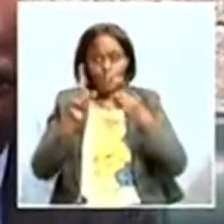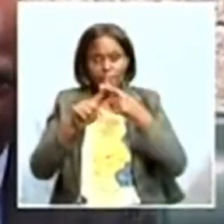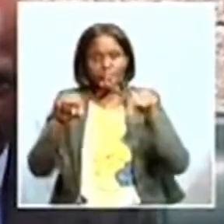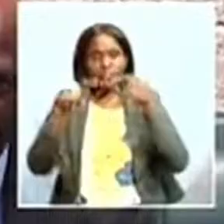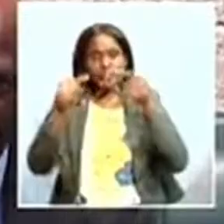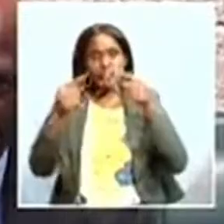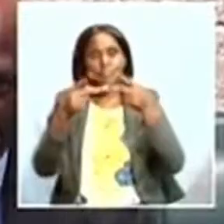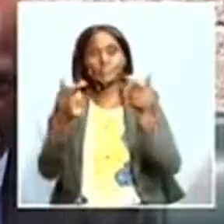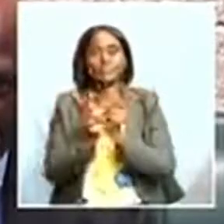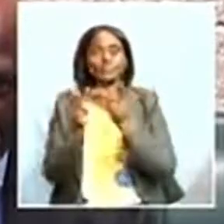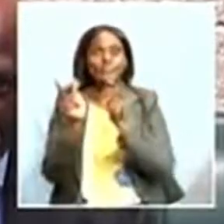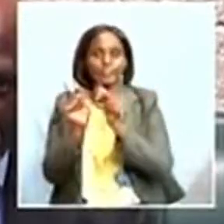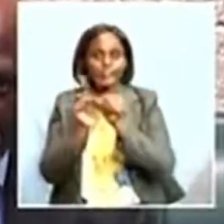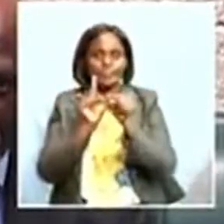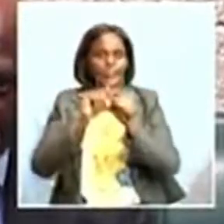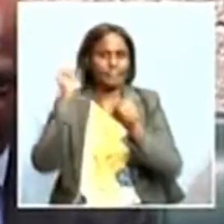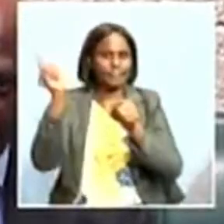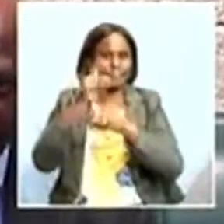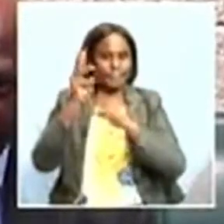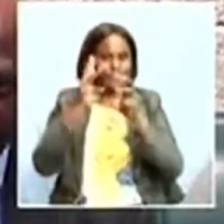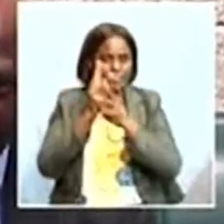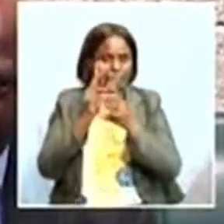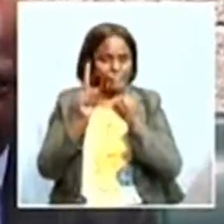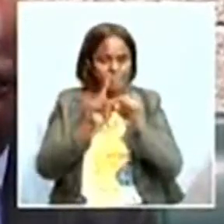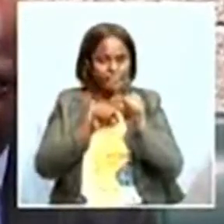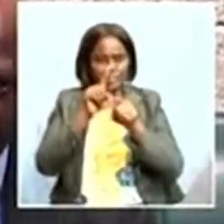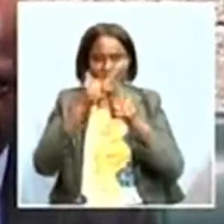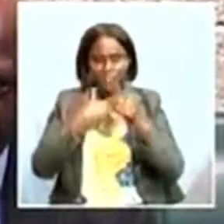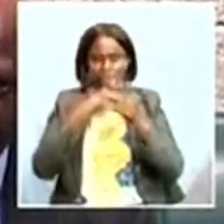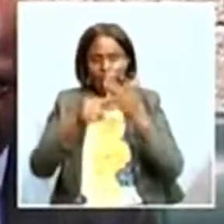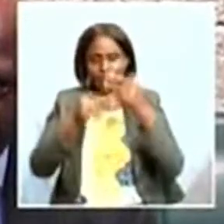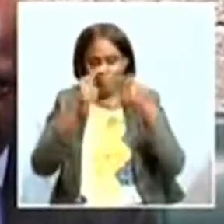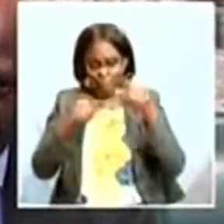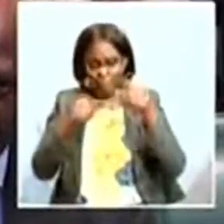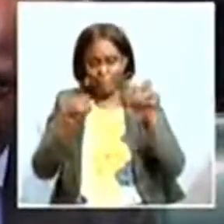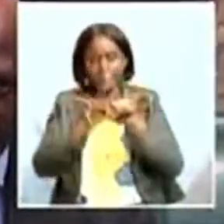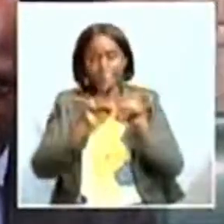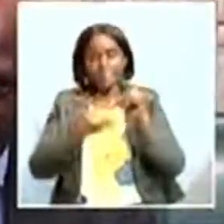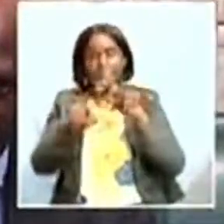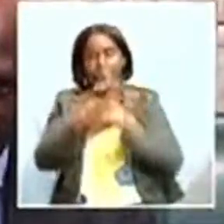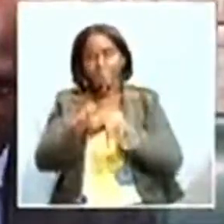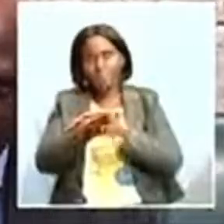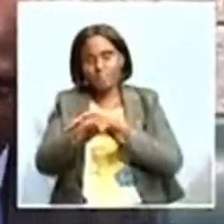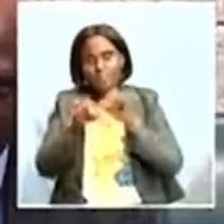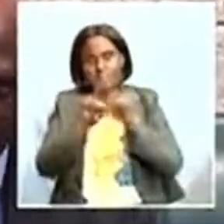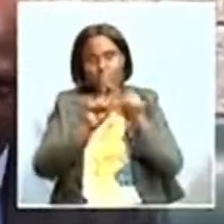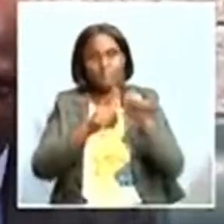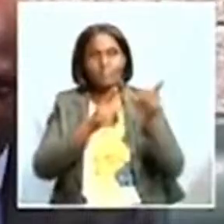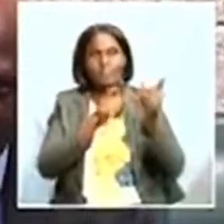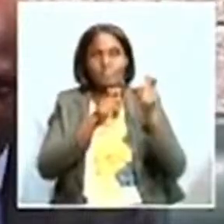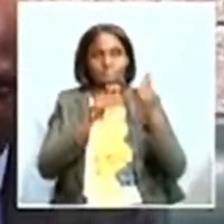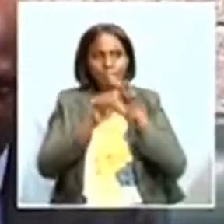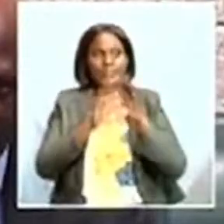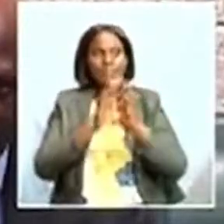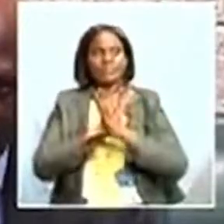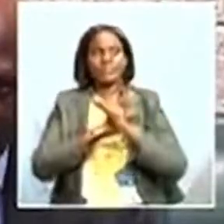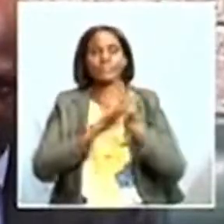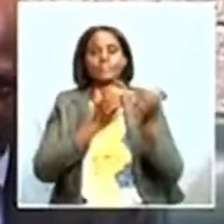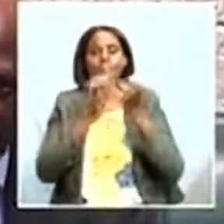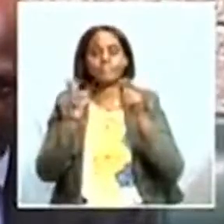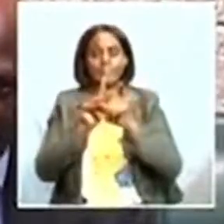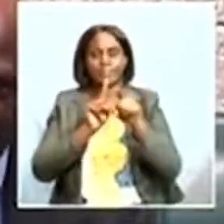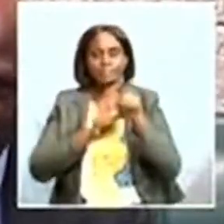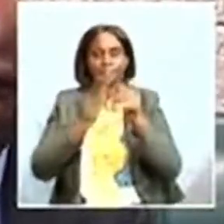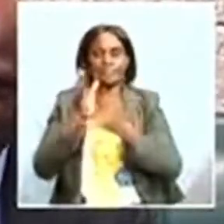conflict zones across the world, and that there is potential of infiltration of arms into Zambia